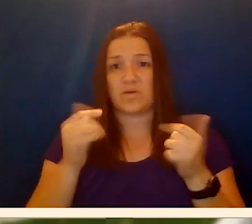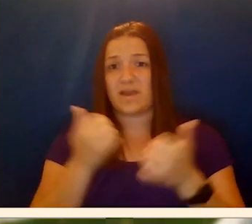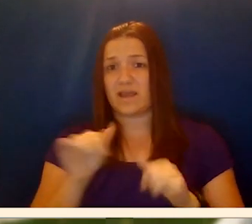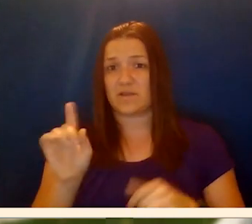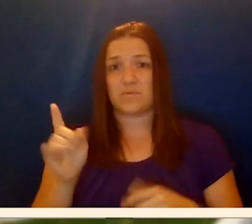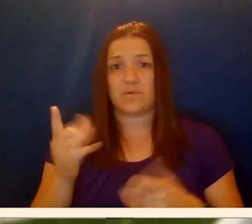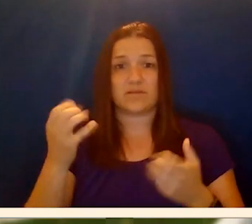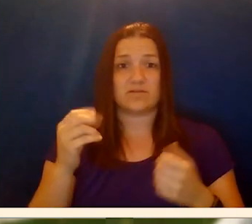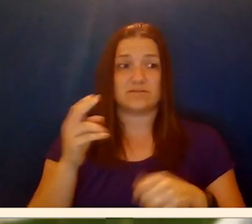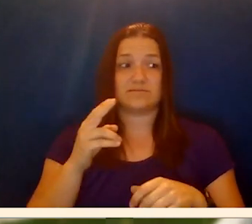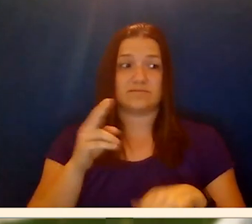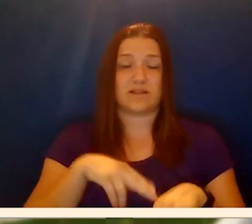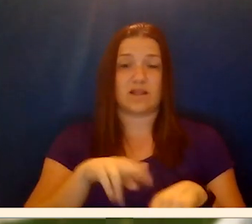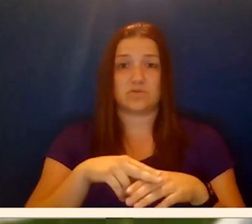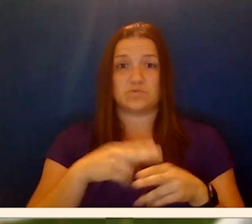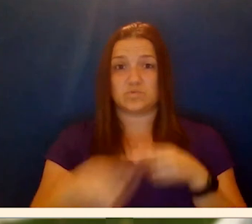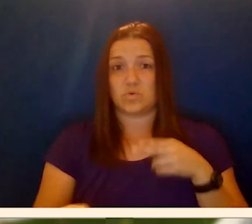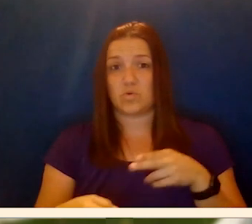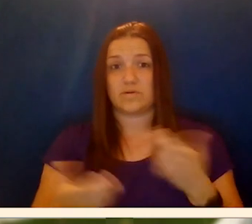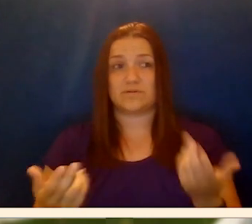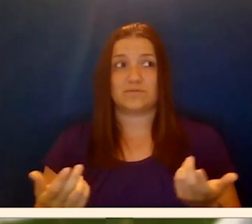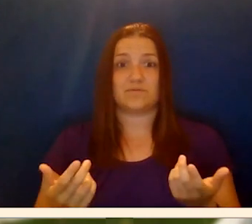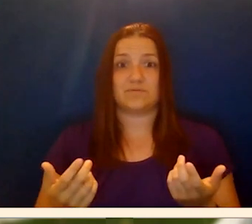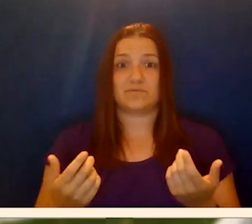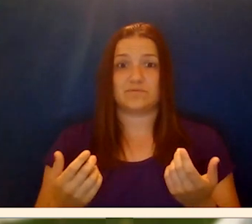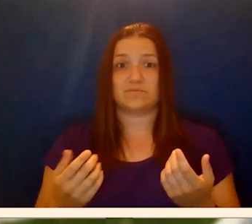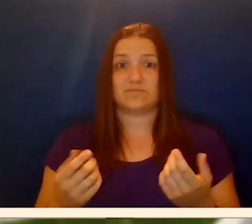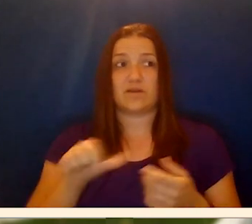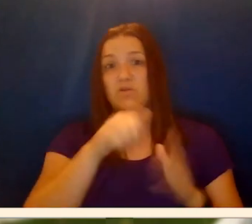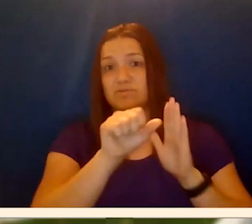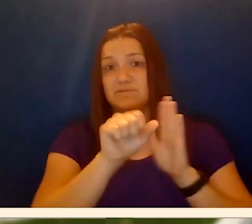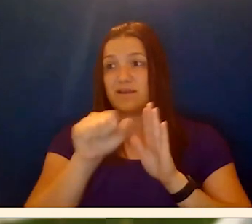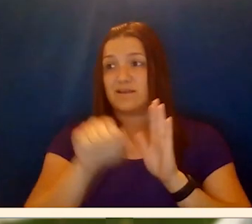national shortage, so just over the border into other